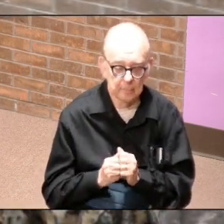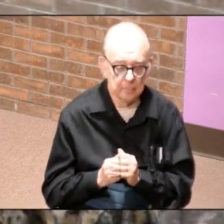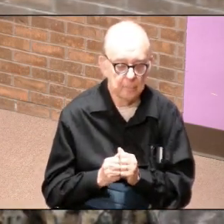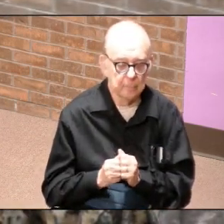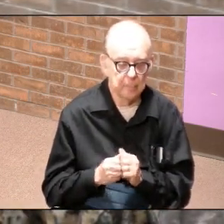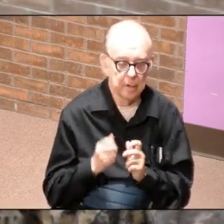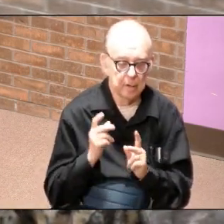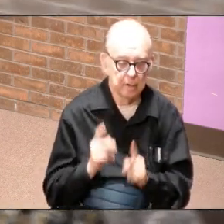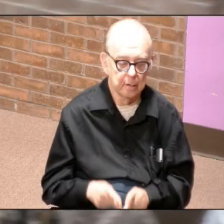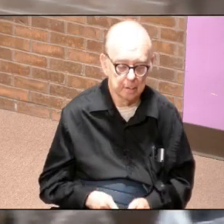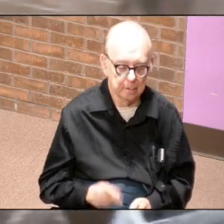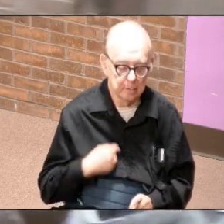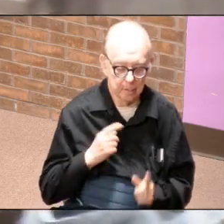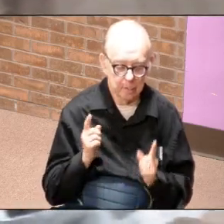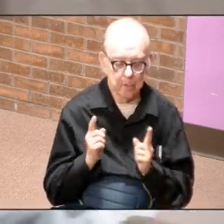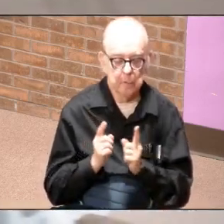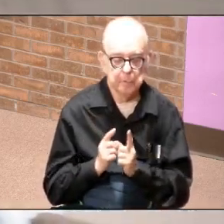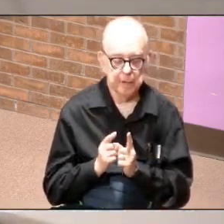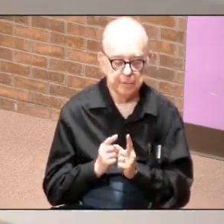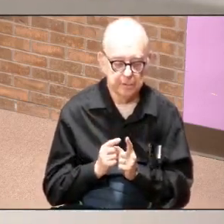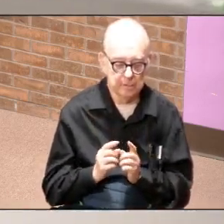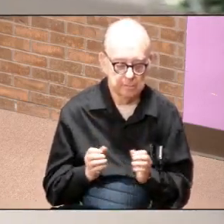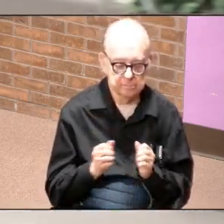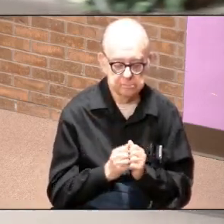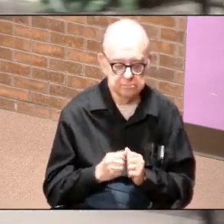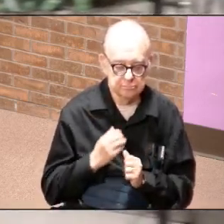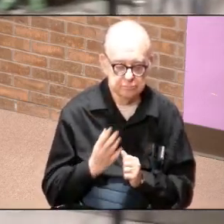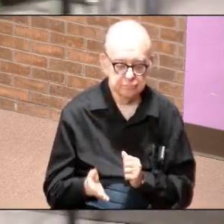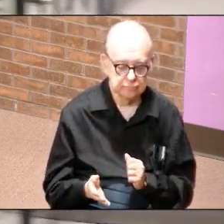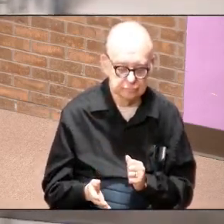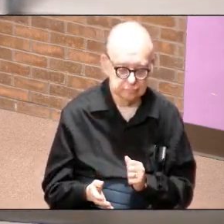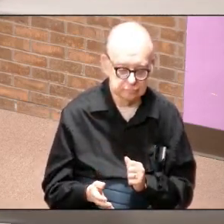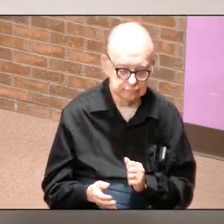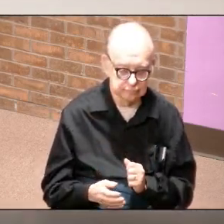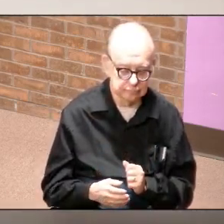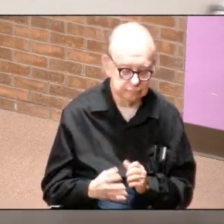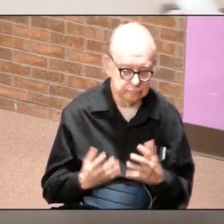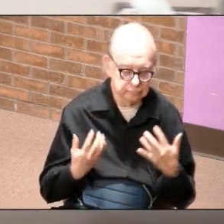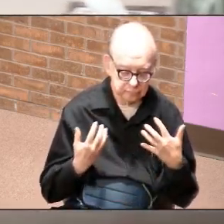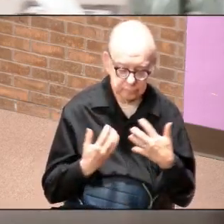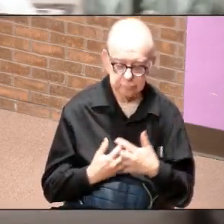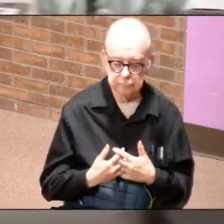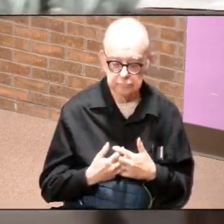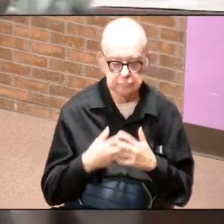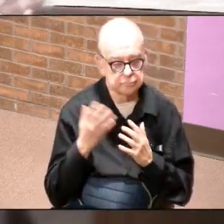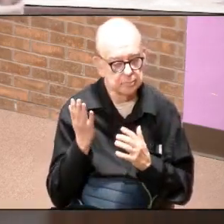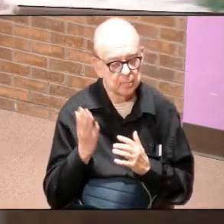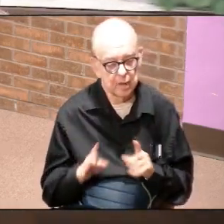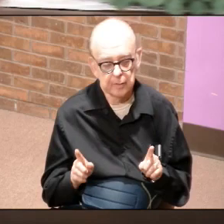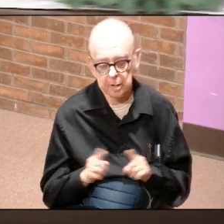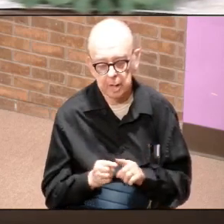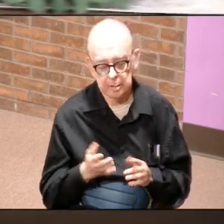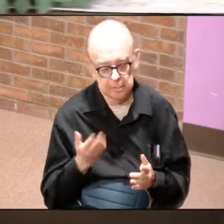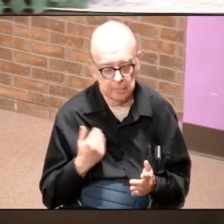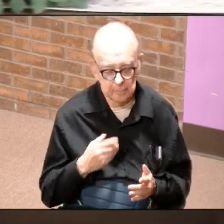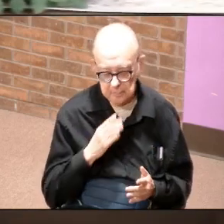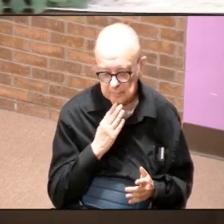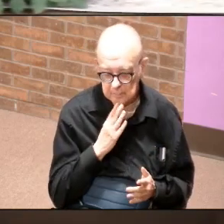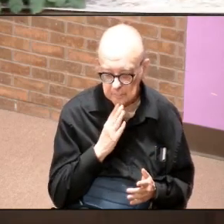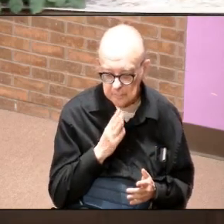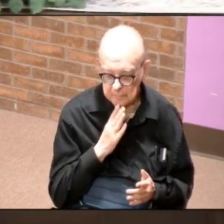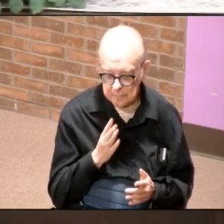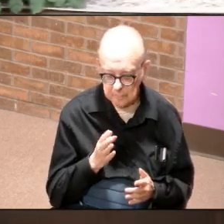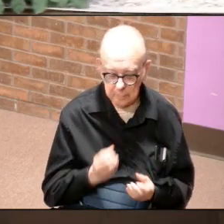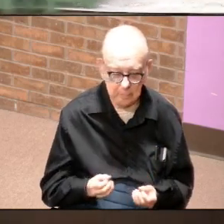Every one of us are going to meet together, and there is going to be a blending like never, ever before. You talk about